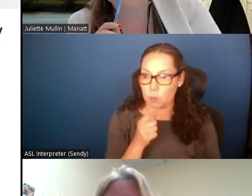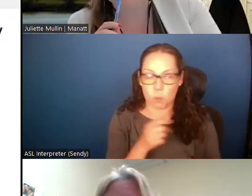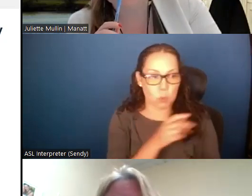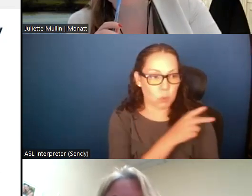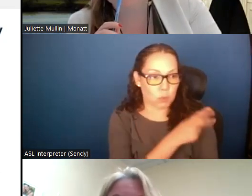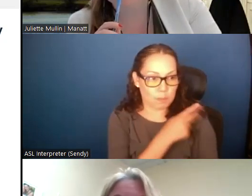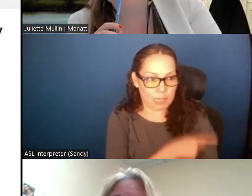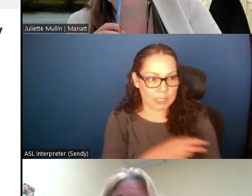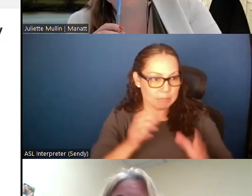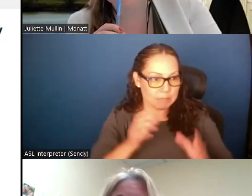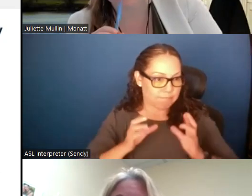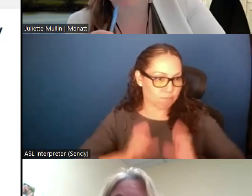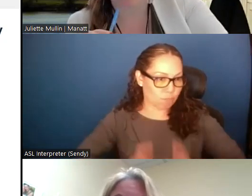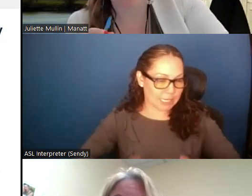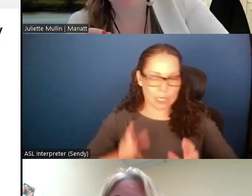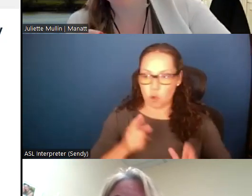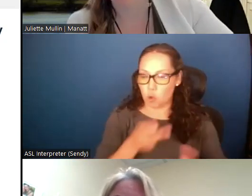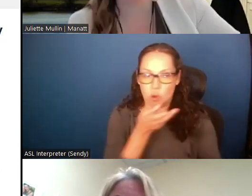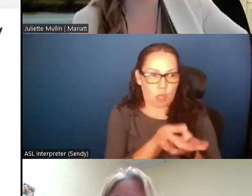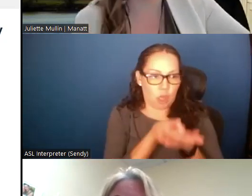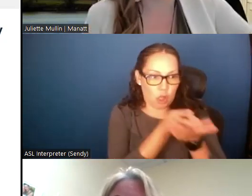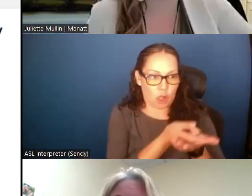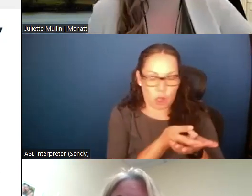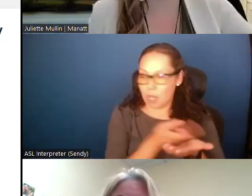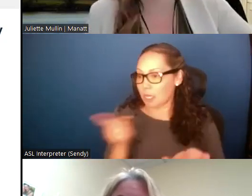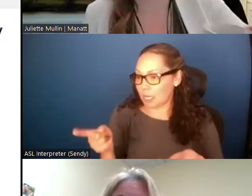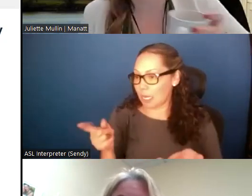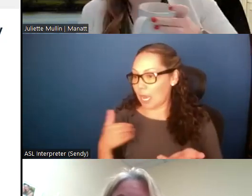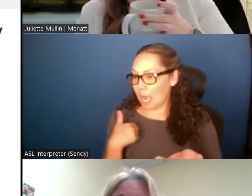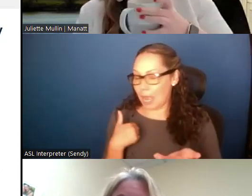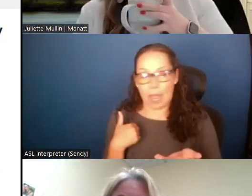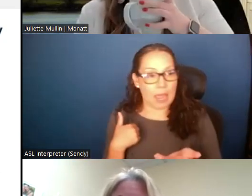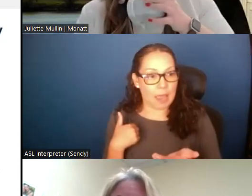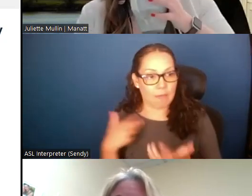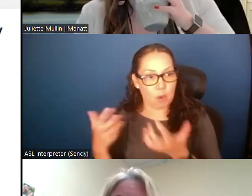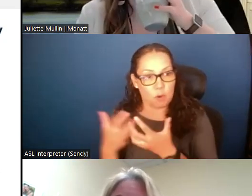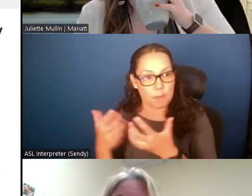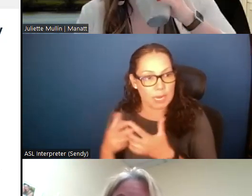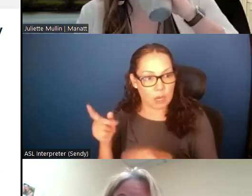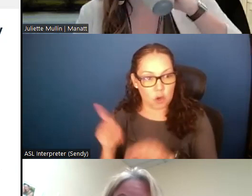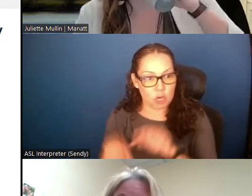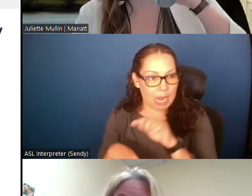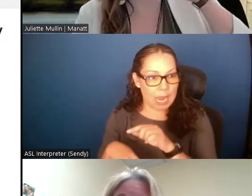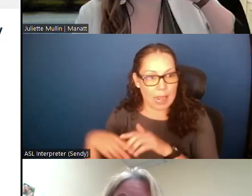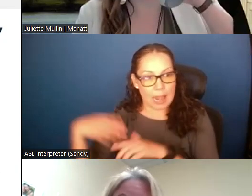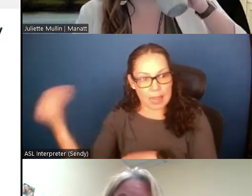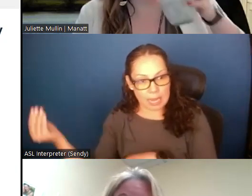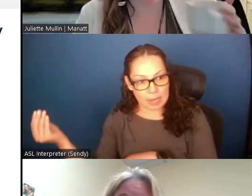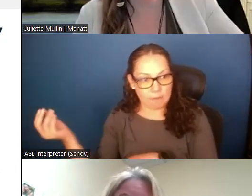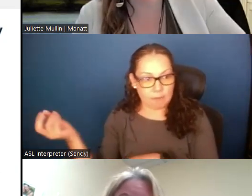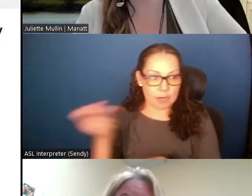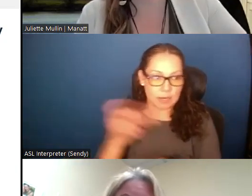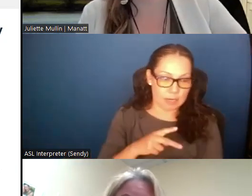fully bedbound, and they have a roommate who may or may not leave the room, this still leaves that person kind of high and dry with